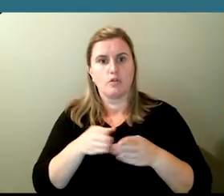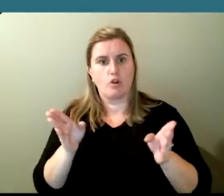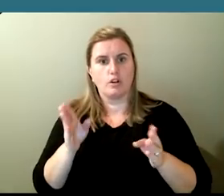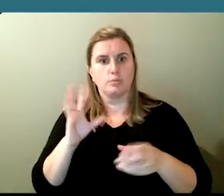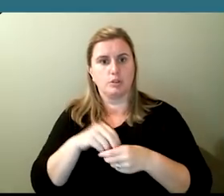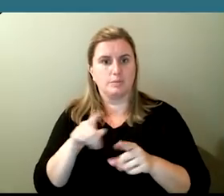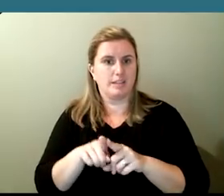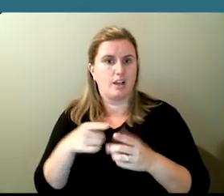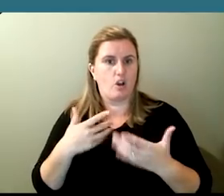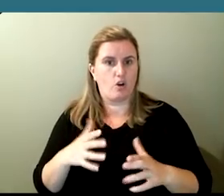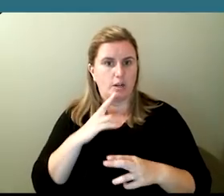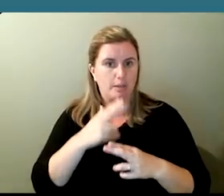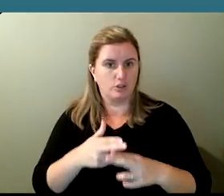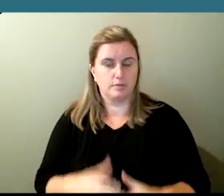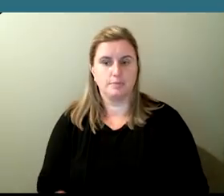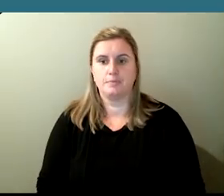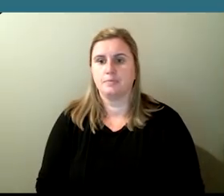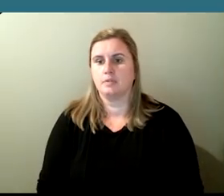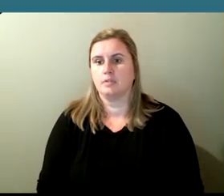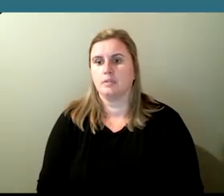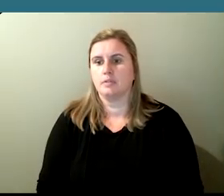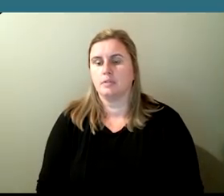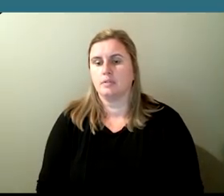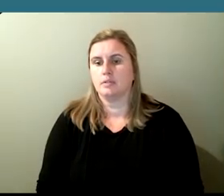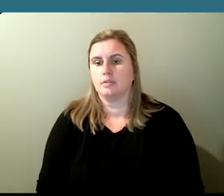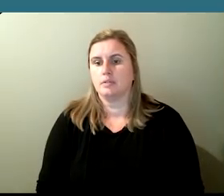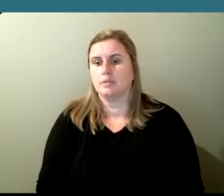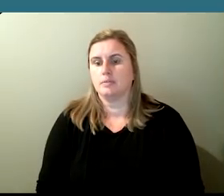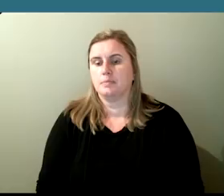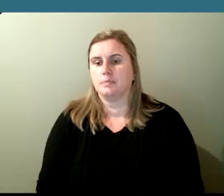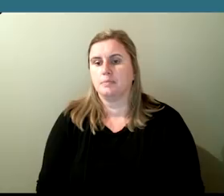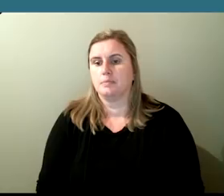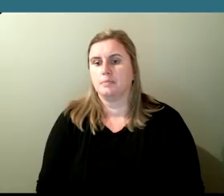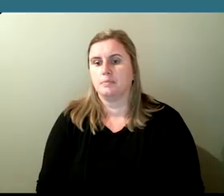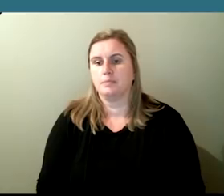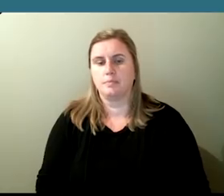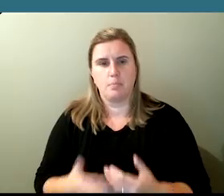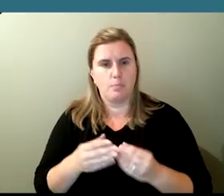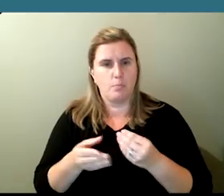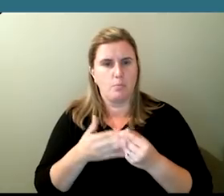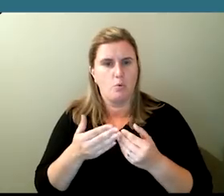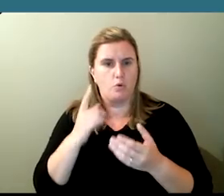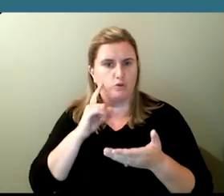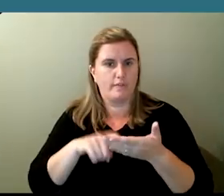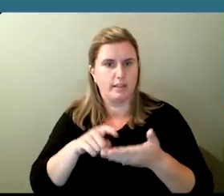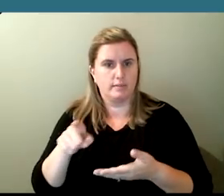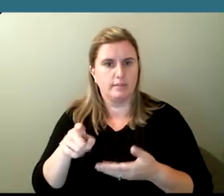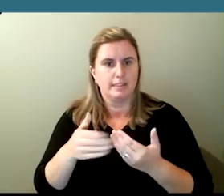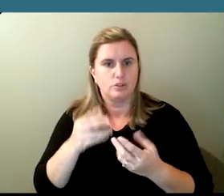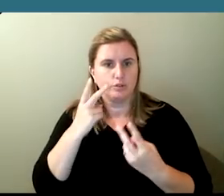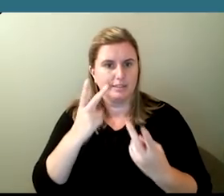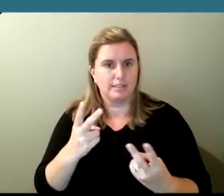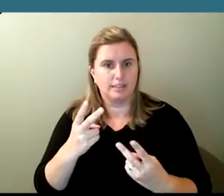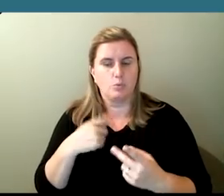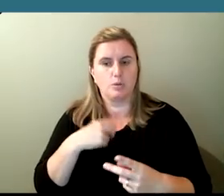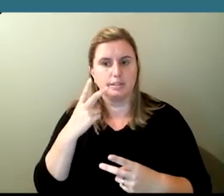mentioned. So in this case, we're seeing, which is probably a little more reflective, it's easier to see. What we're